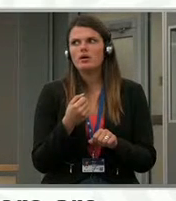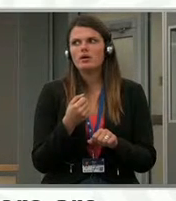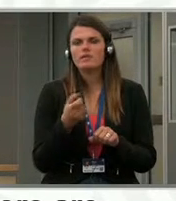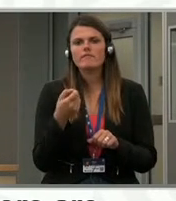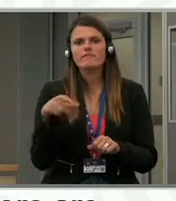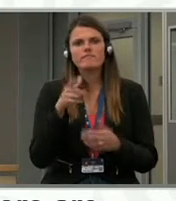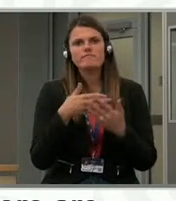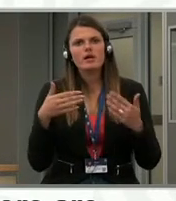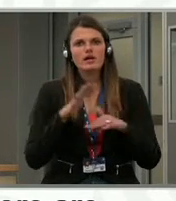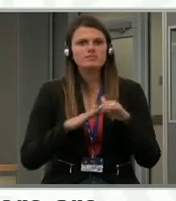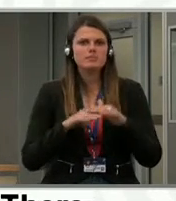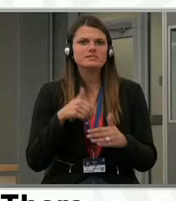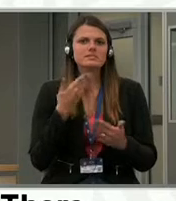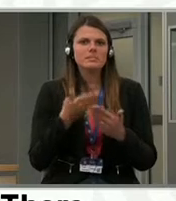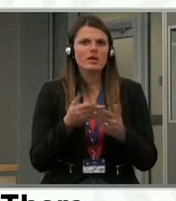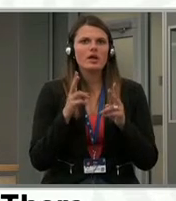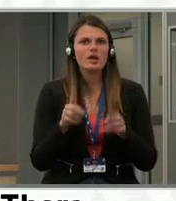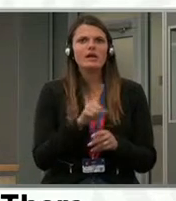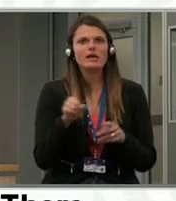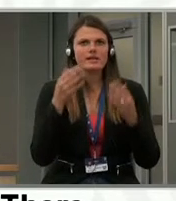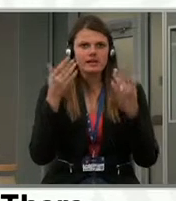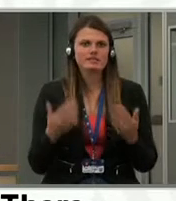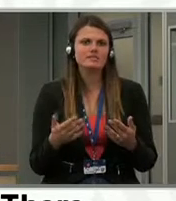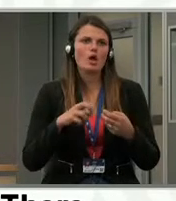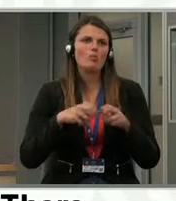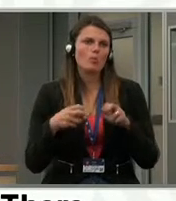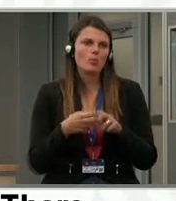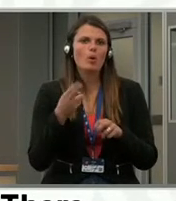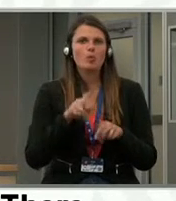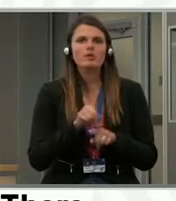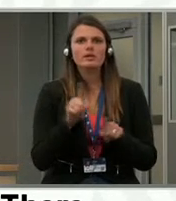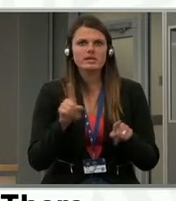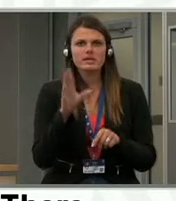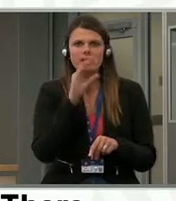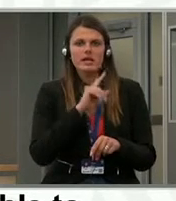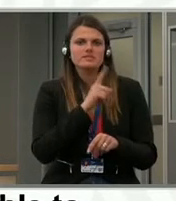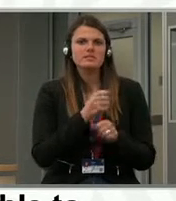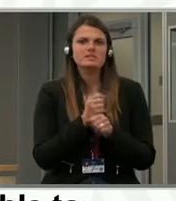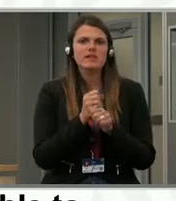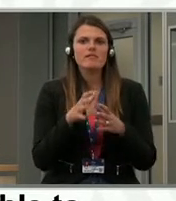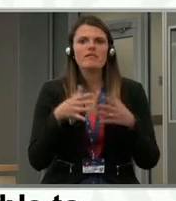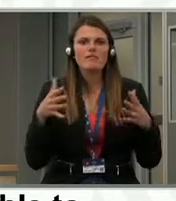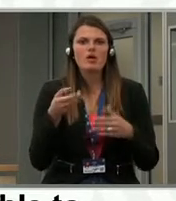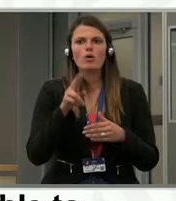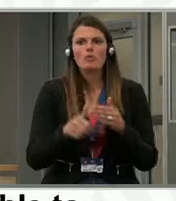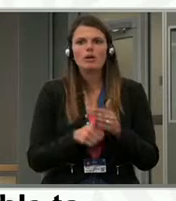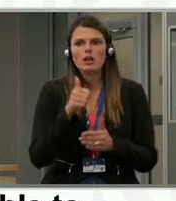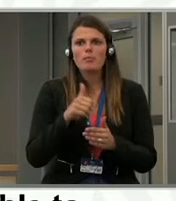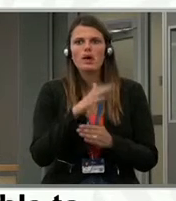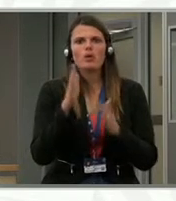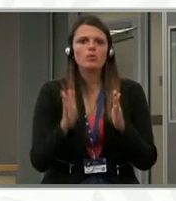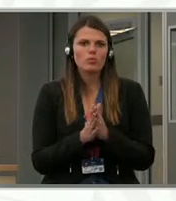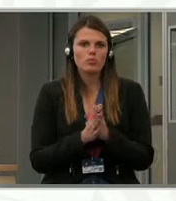There are solutions for problems. It is possible to learn with each other to do better. Together, we have listened